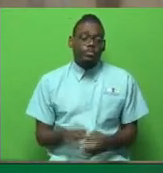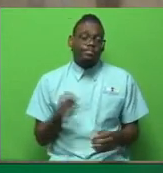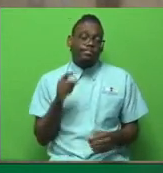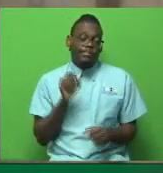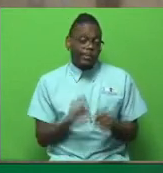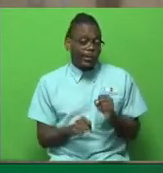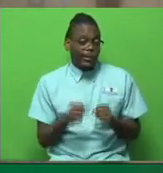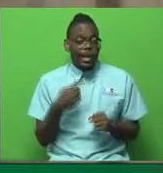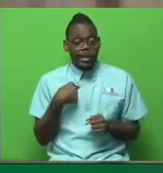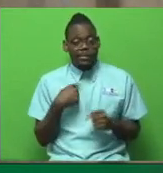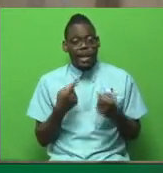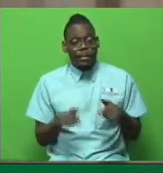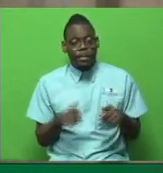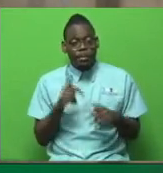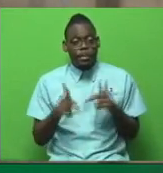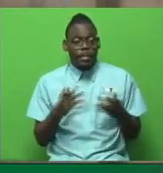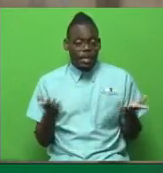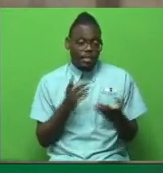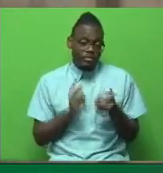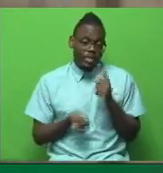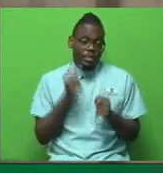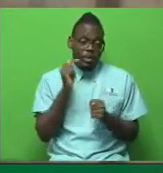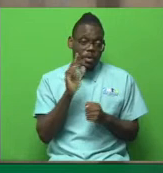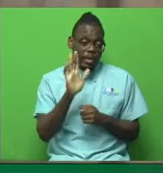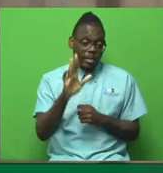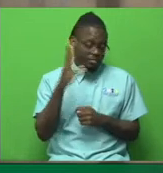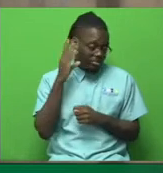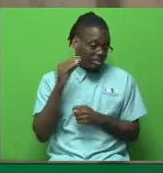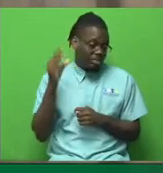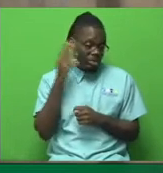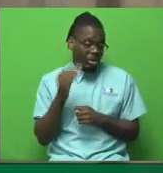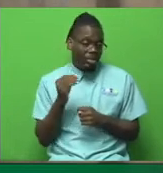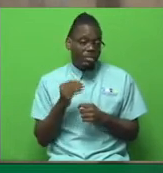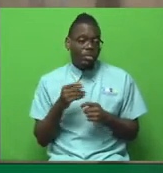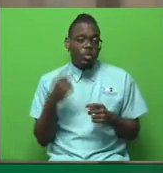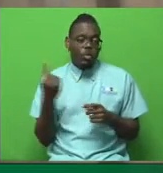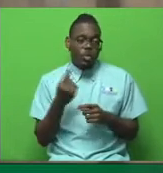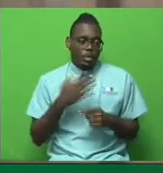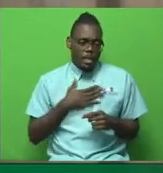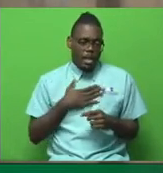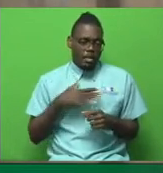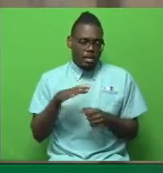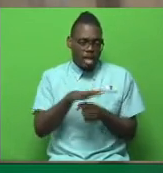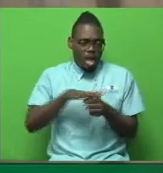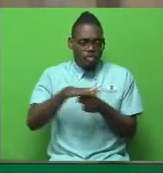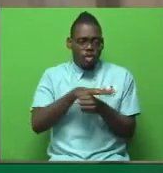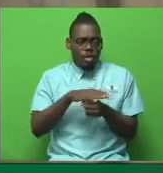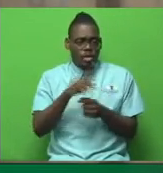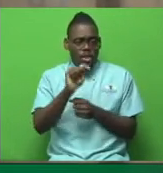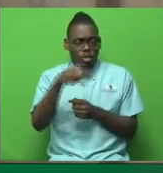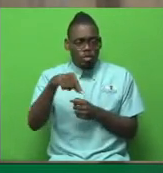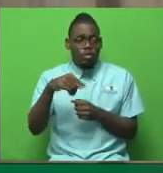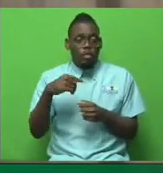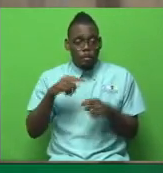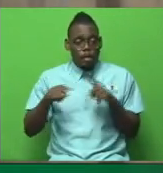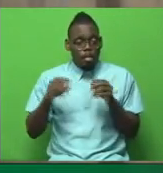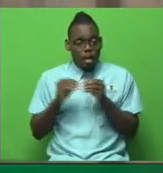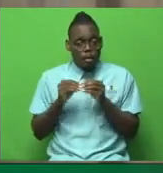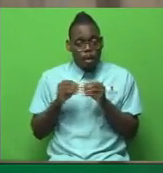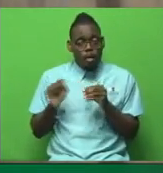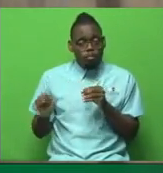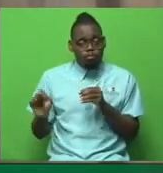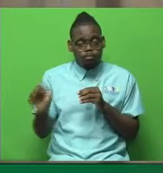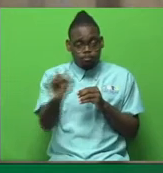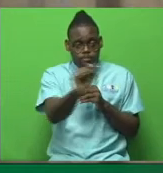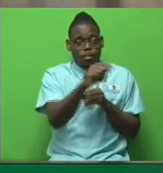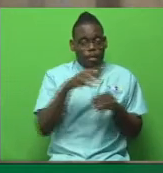of persons in China Tobago and it is not unique to my constituents but I can raise it because that is what I'm facing on a